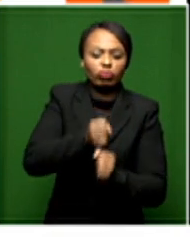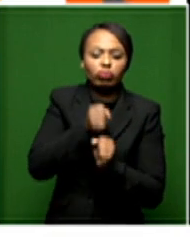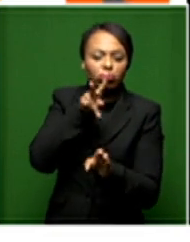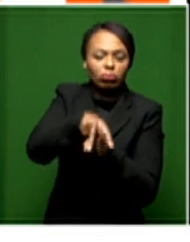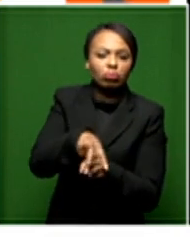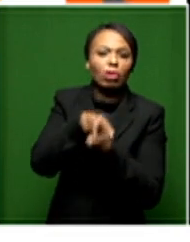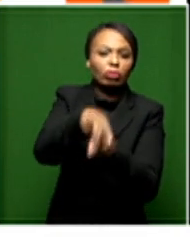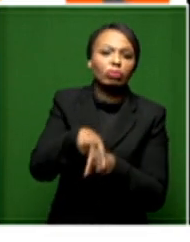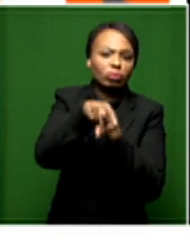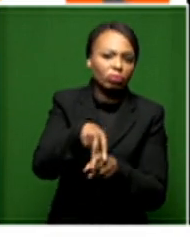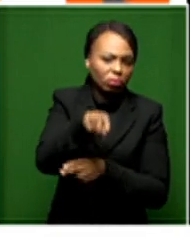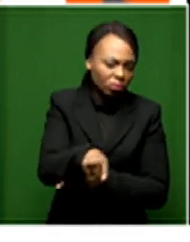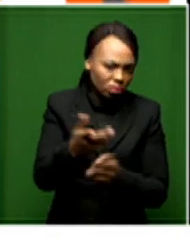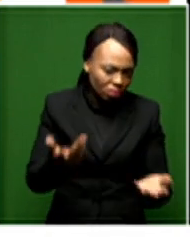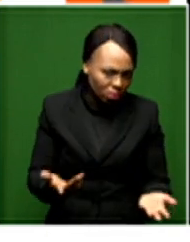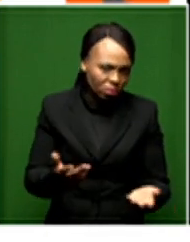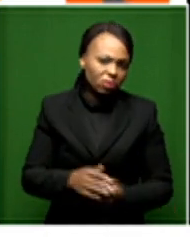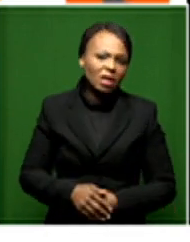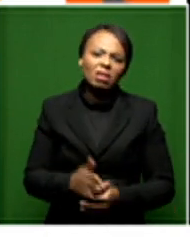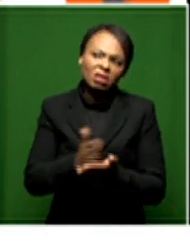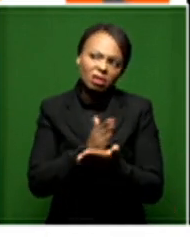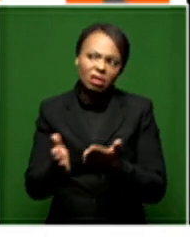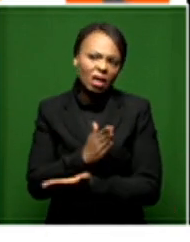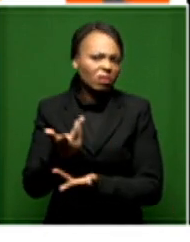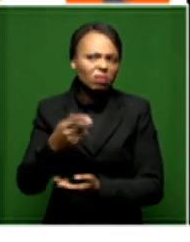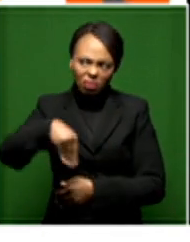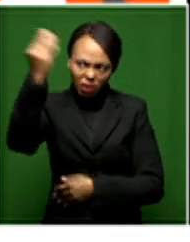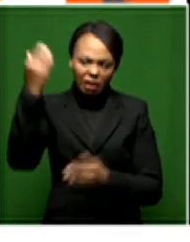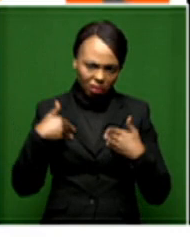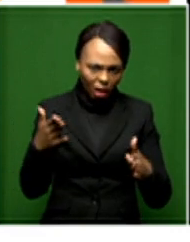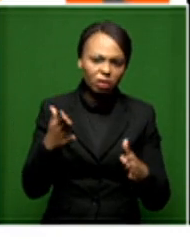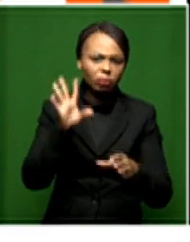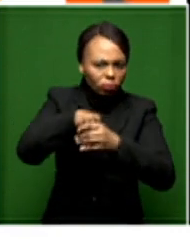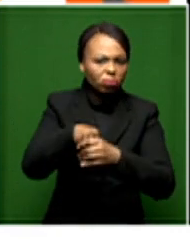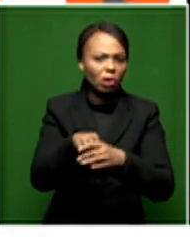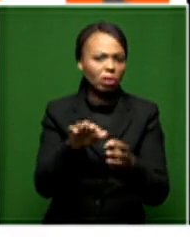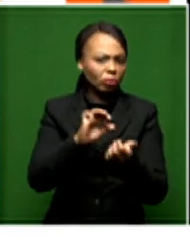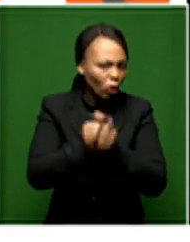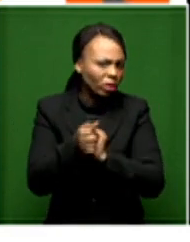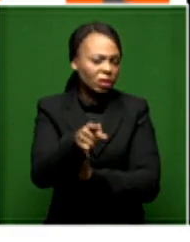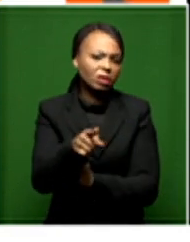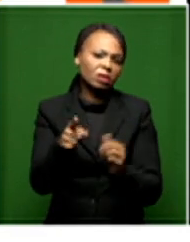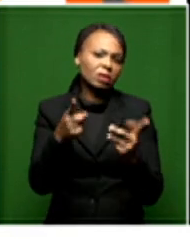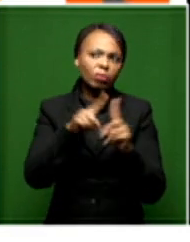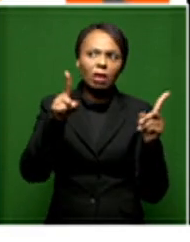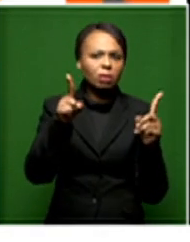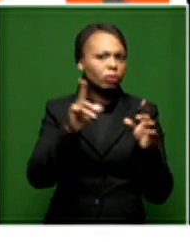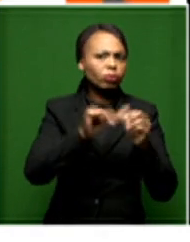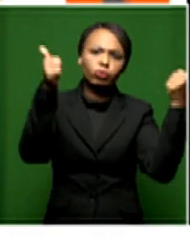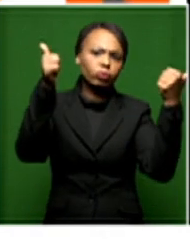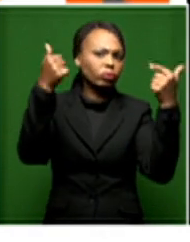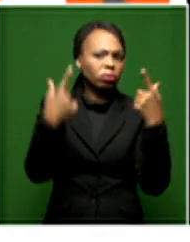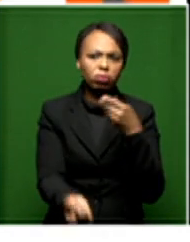start polo later on in life and also become serious polo players, but it's the time that people spend.